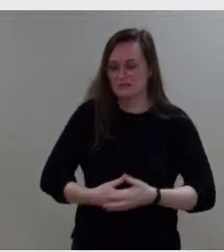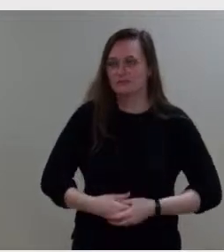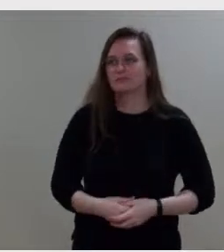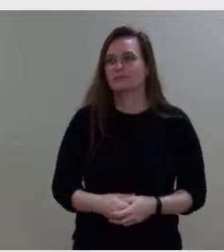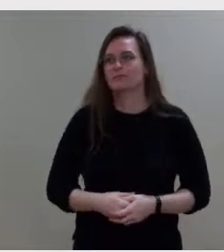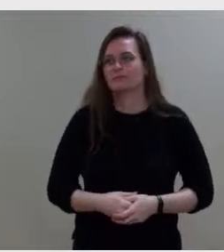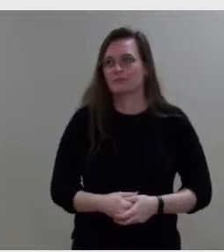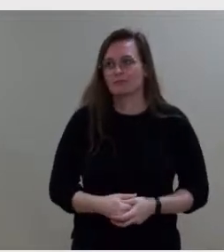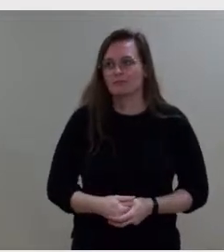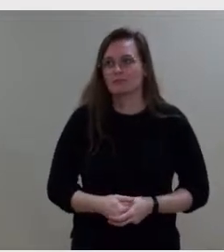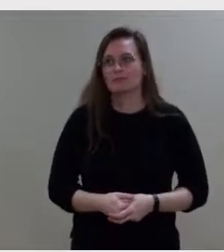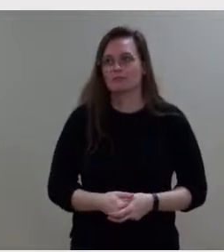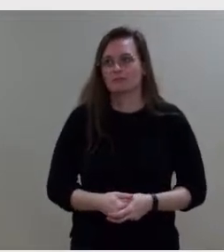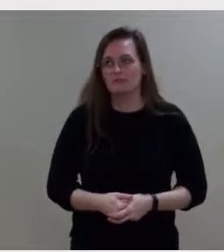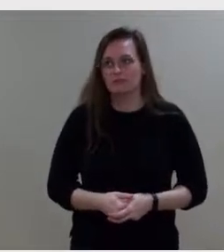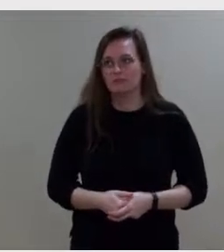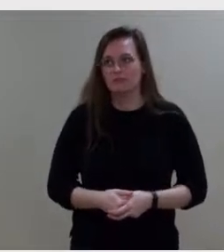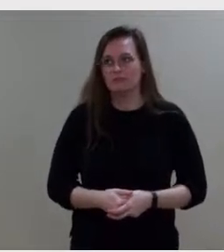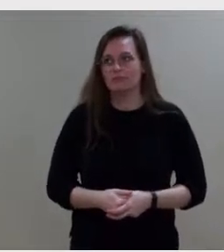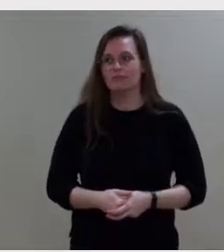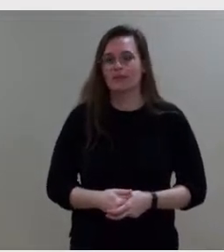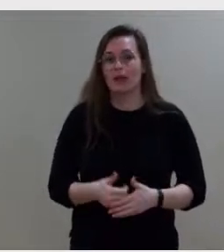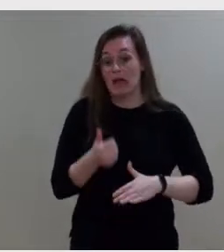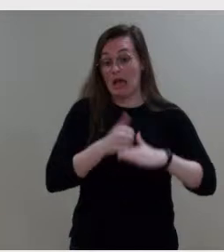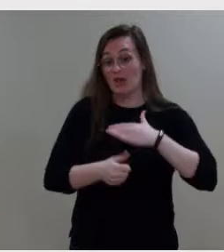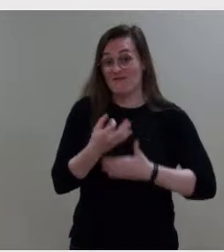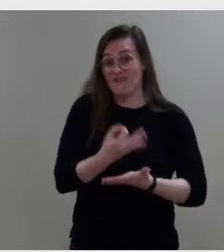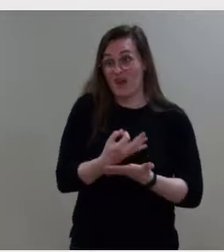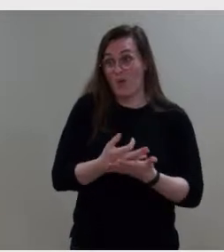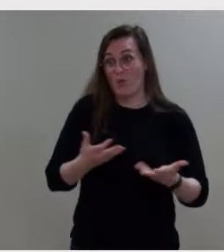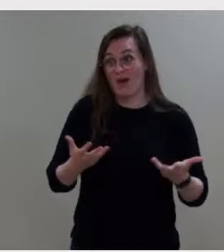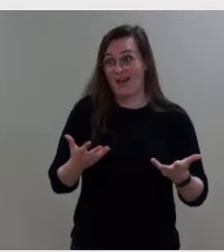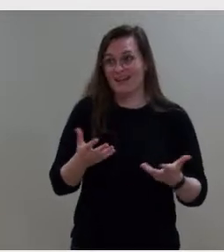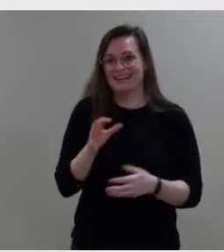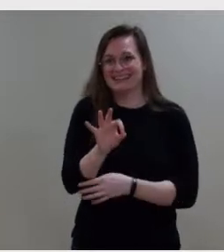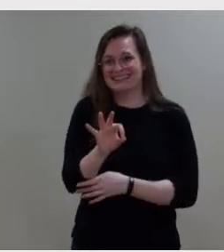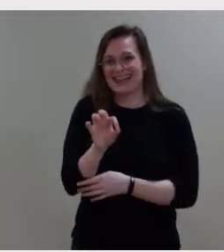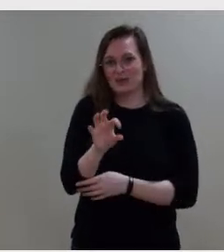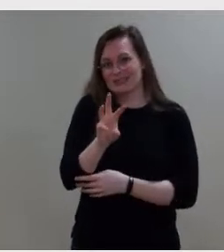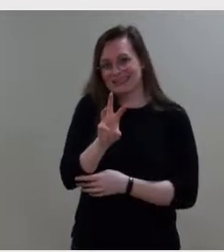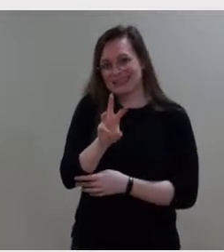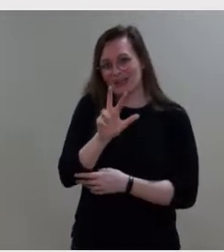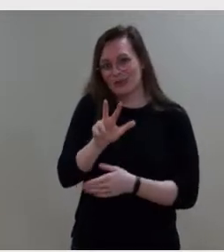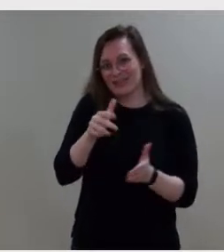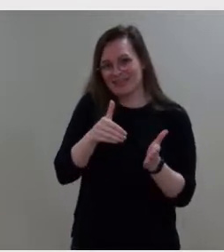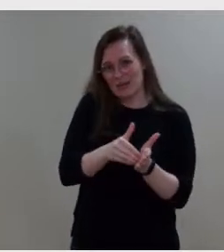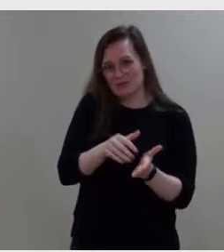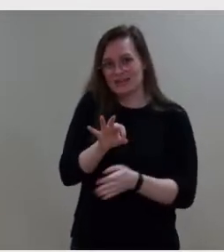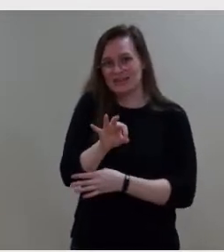The plan has an unfunded portion currently of $963,937.